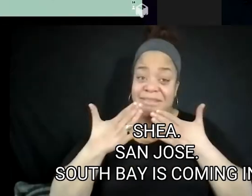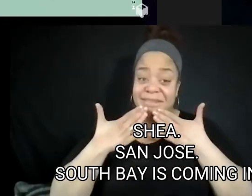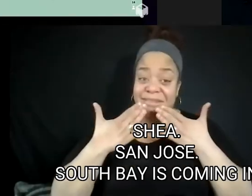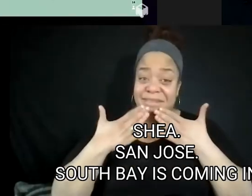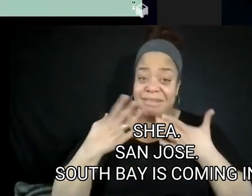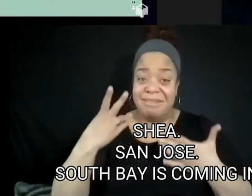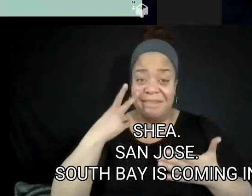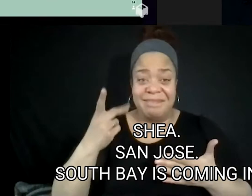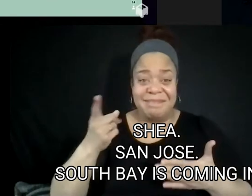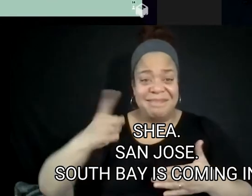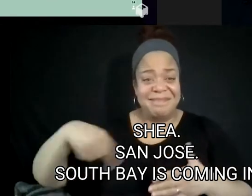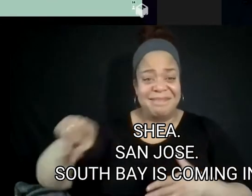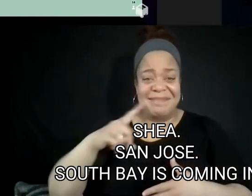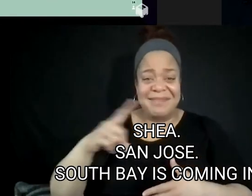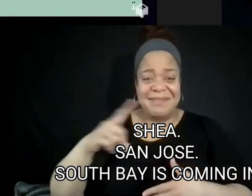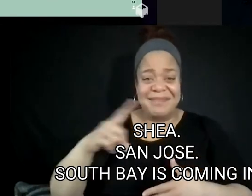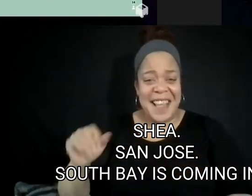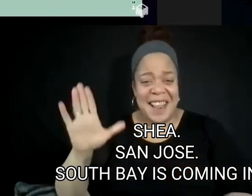Midwest.